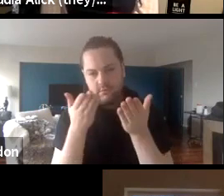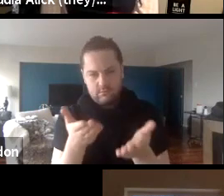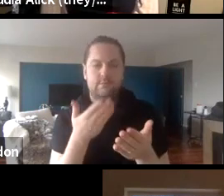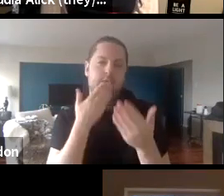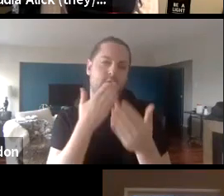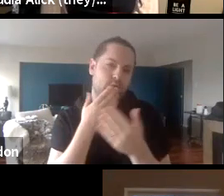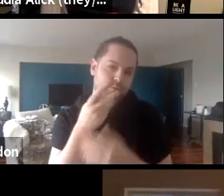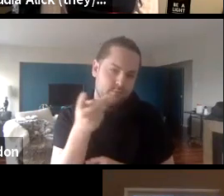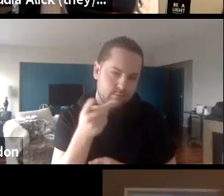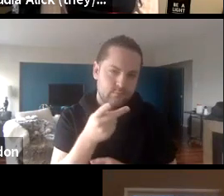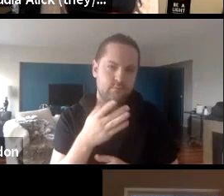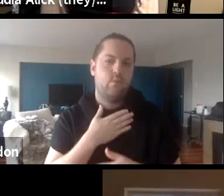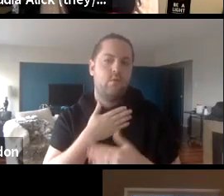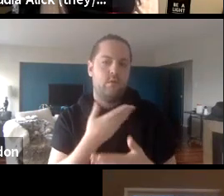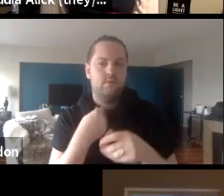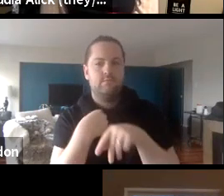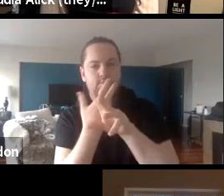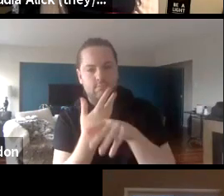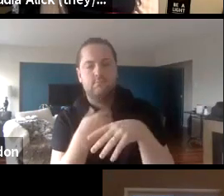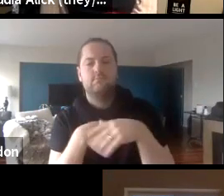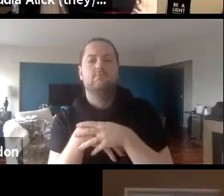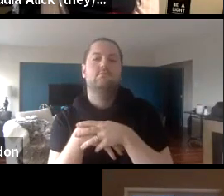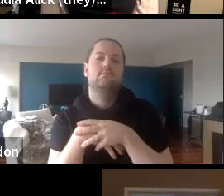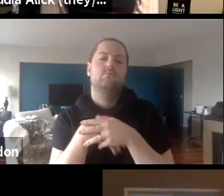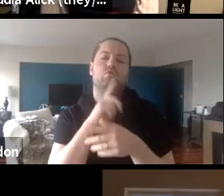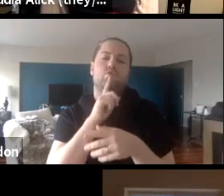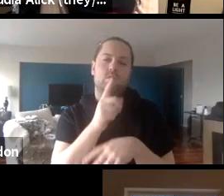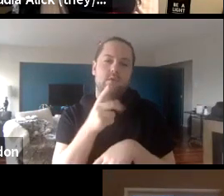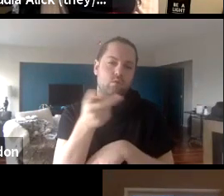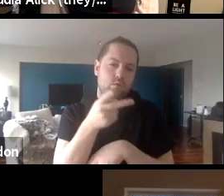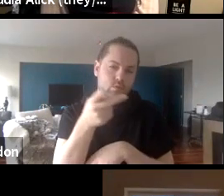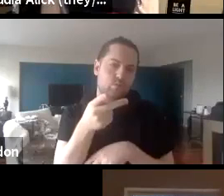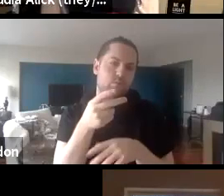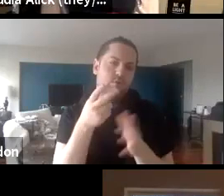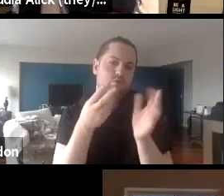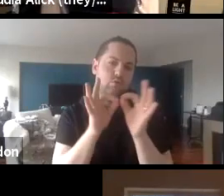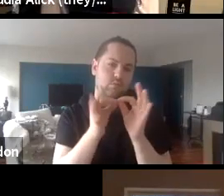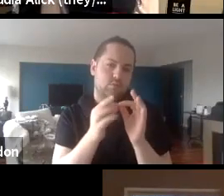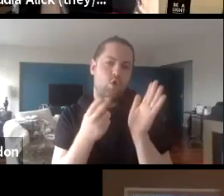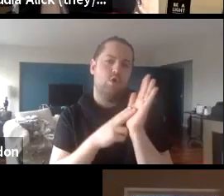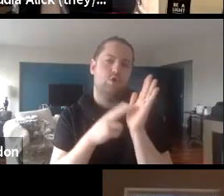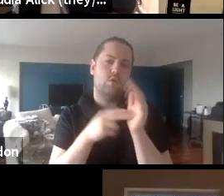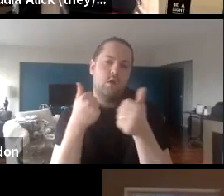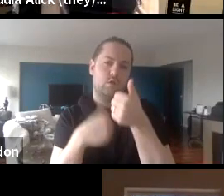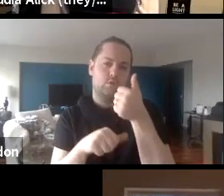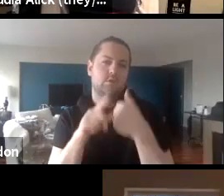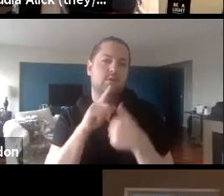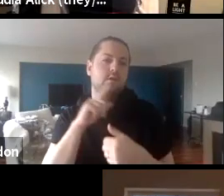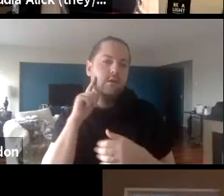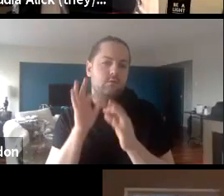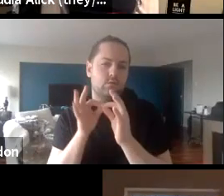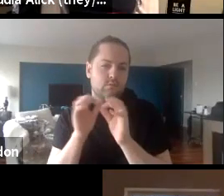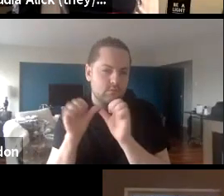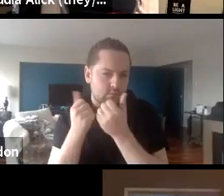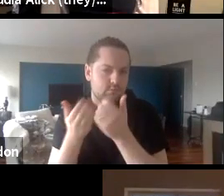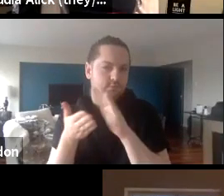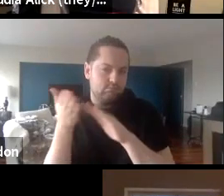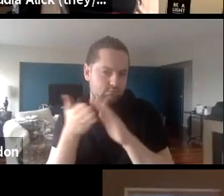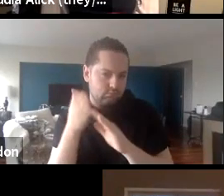In terms of my access needs, I have sign language interpreting. I would like to say thanks to both my sign language interpreters. Both of